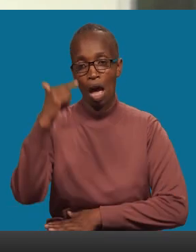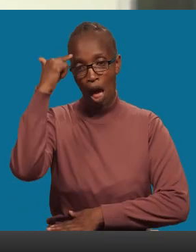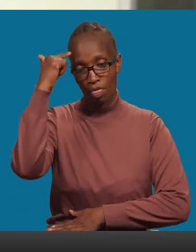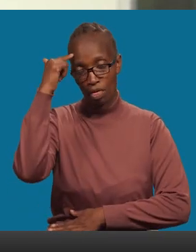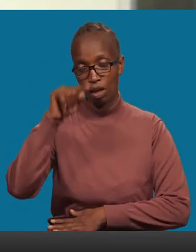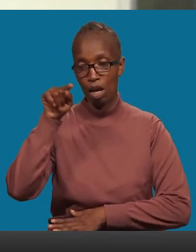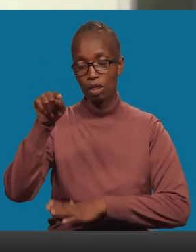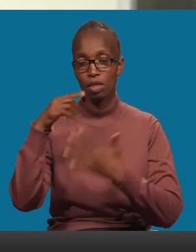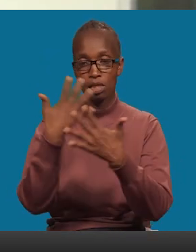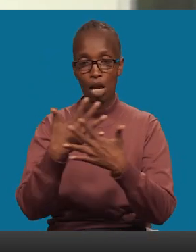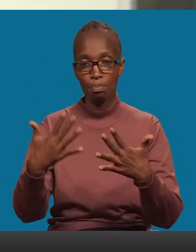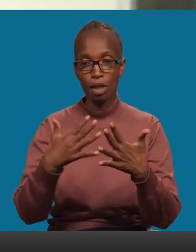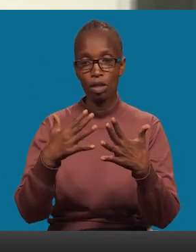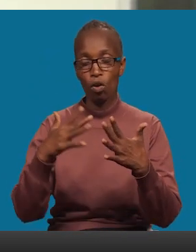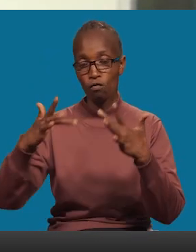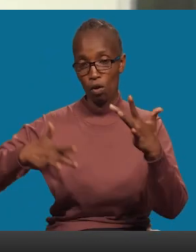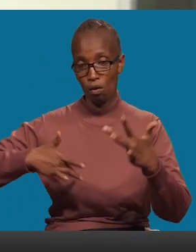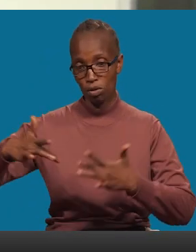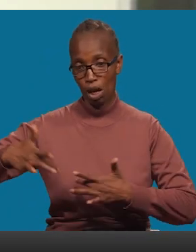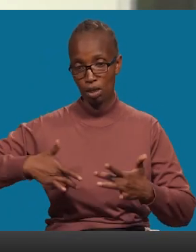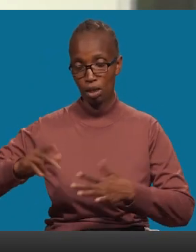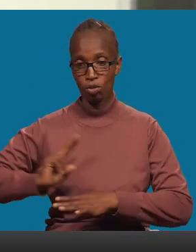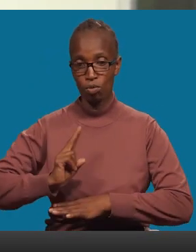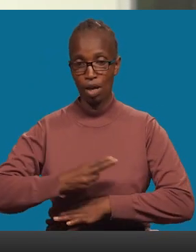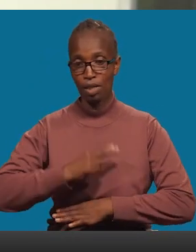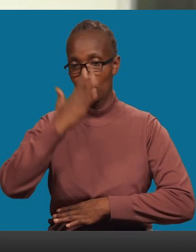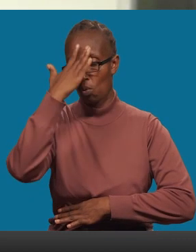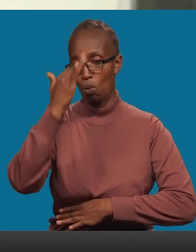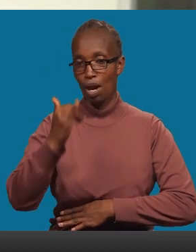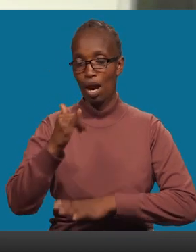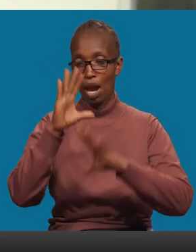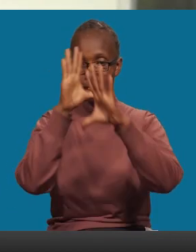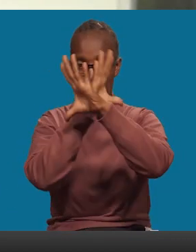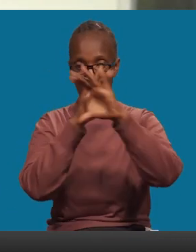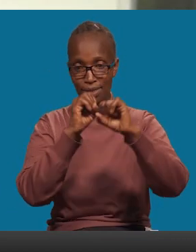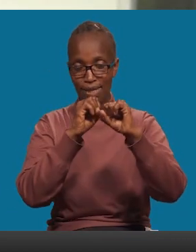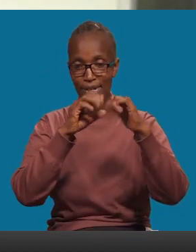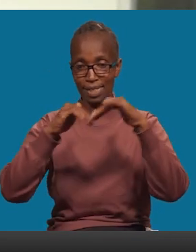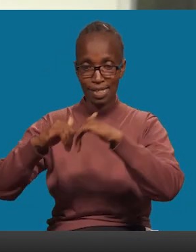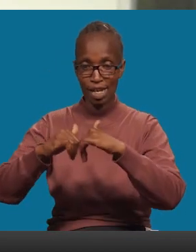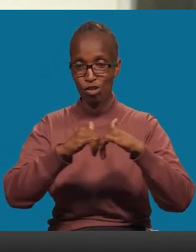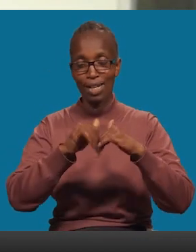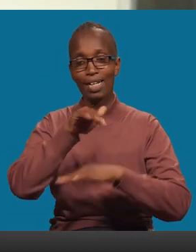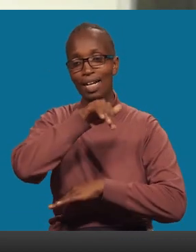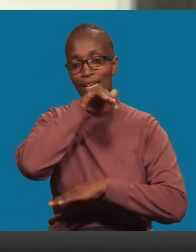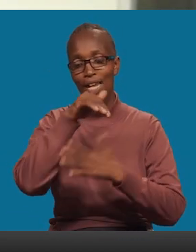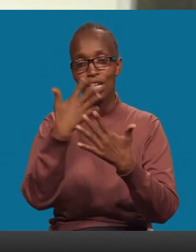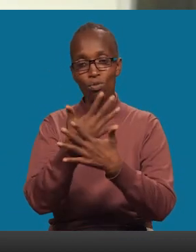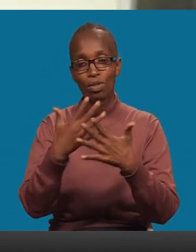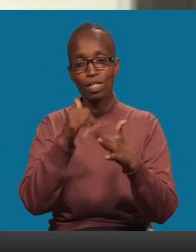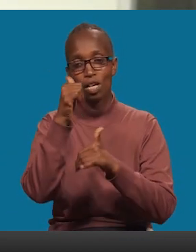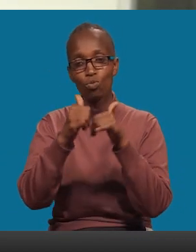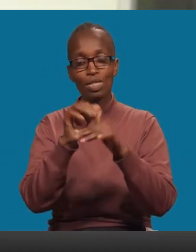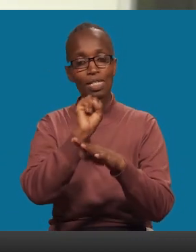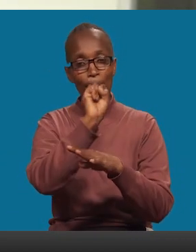I think this is something which is of concern to us because the president is challenging Raila to a personal duel,